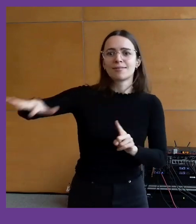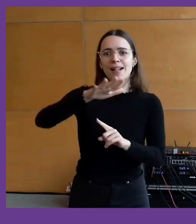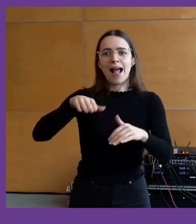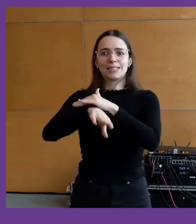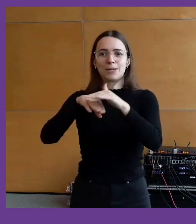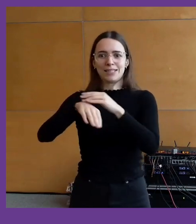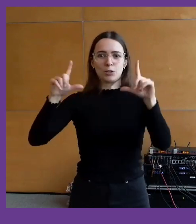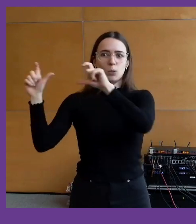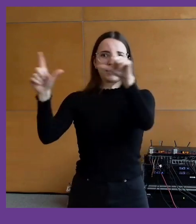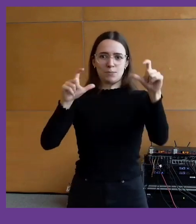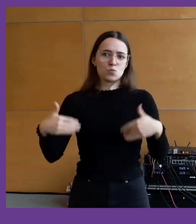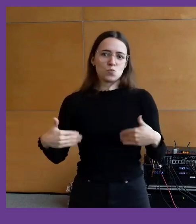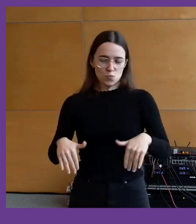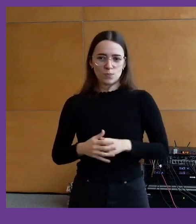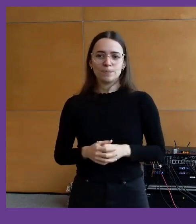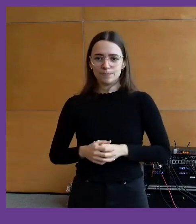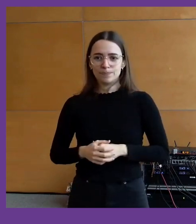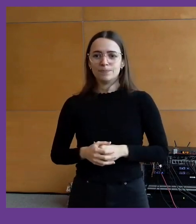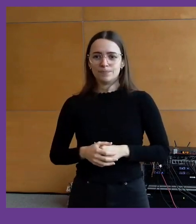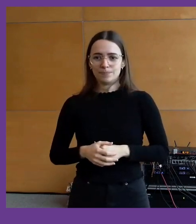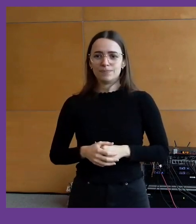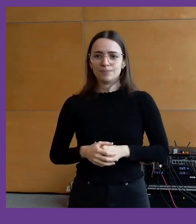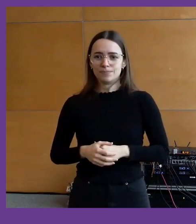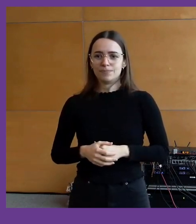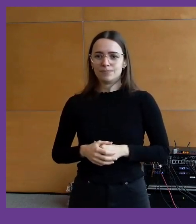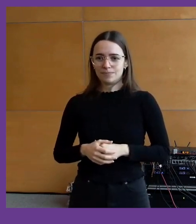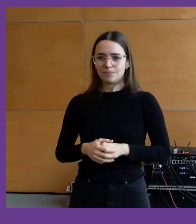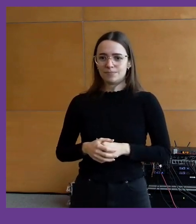of Accessible EU. We have seen it consolidating, and I've seen that